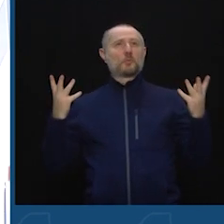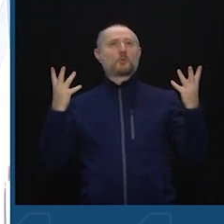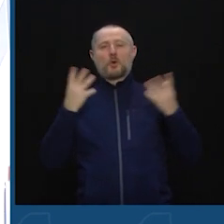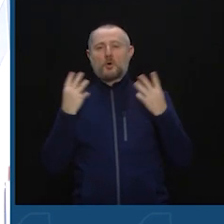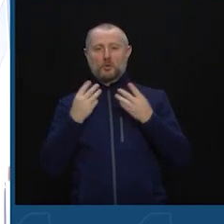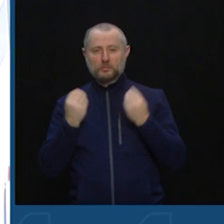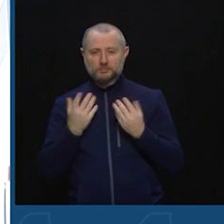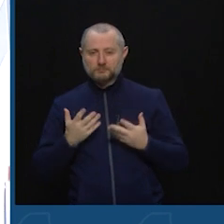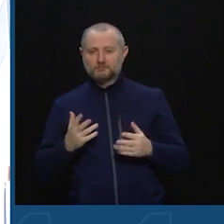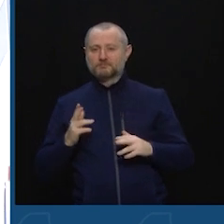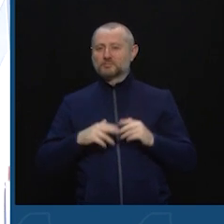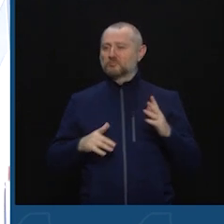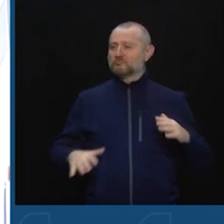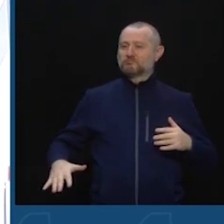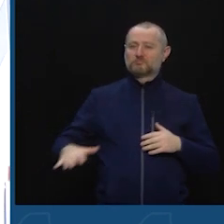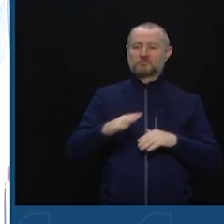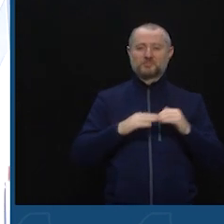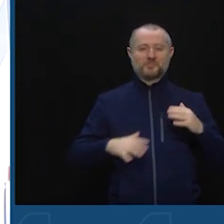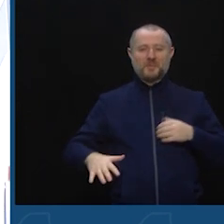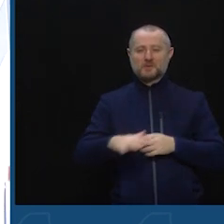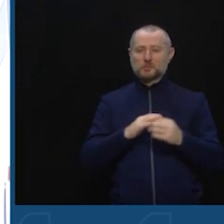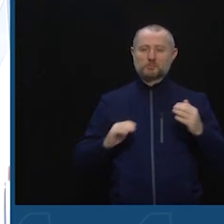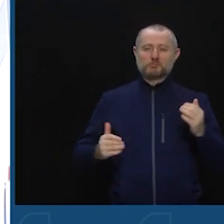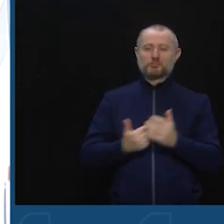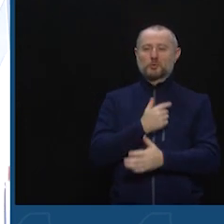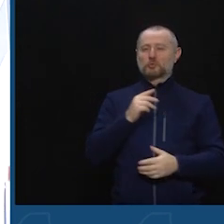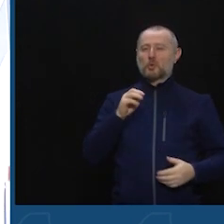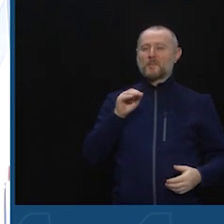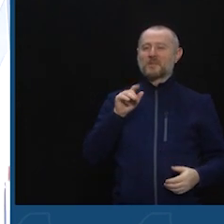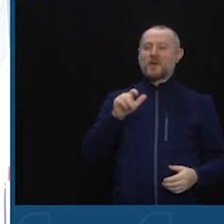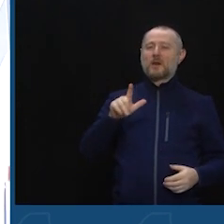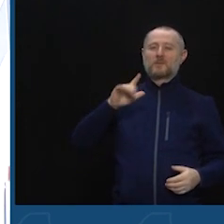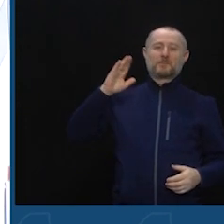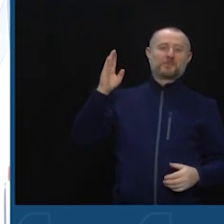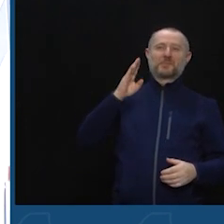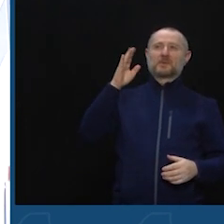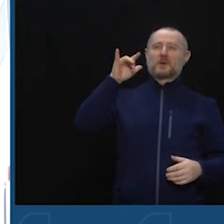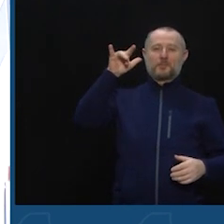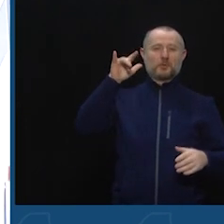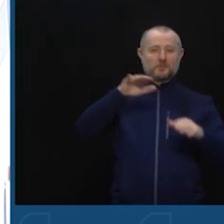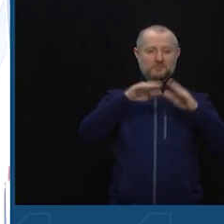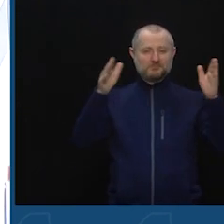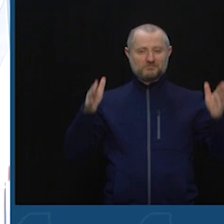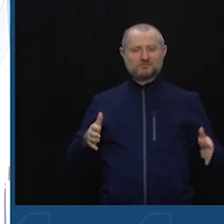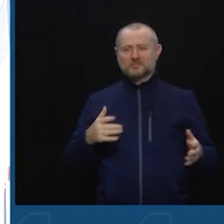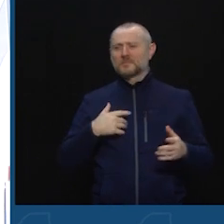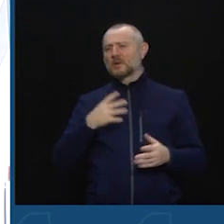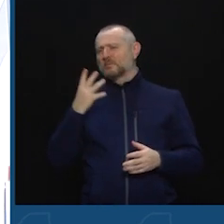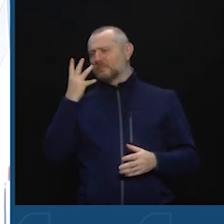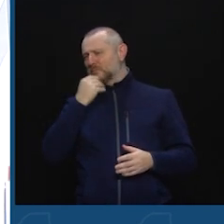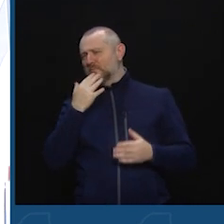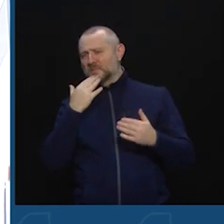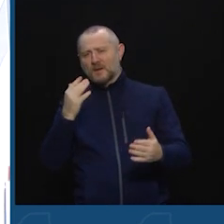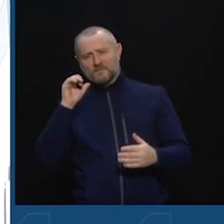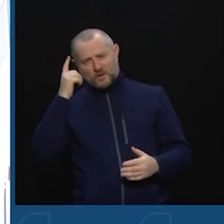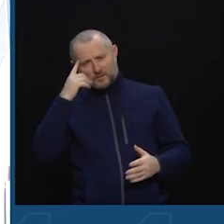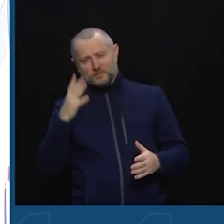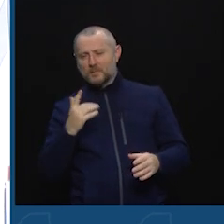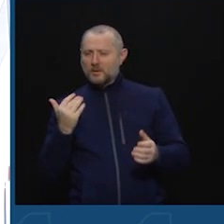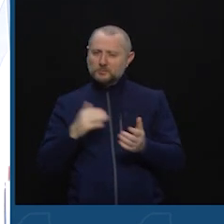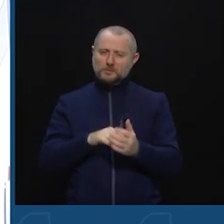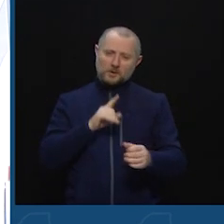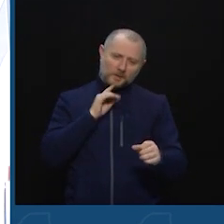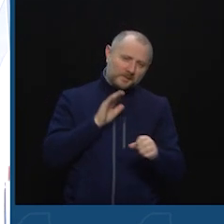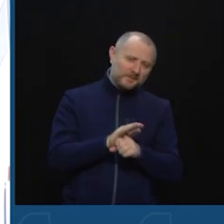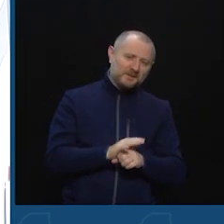passenger space at the new Terminal B at LaGuardia Airport. And thank you, Governor Hochul, once again for your commitment to